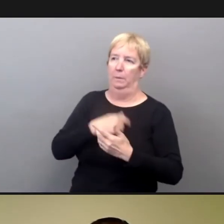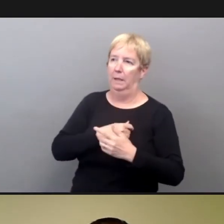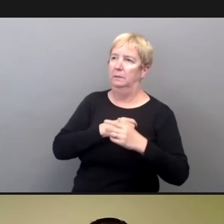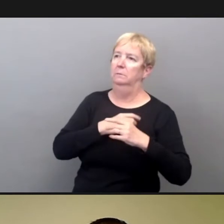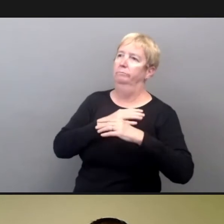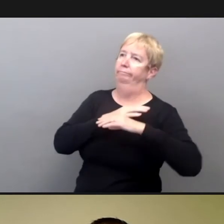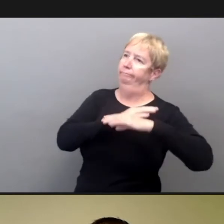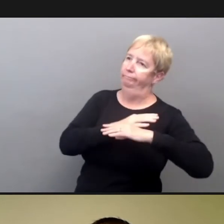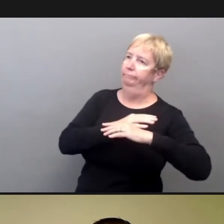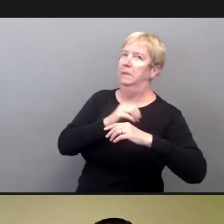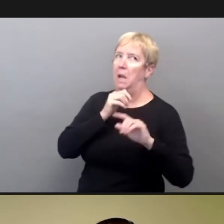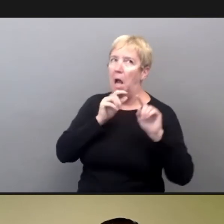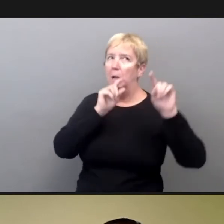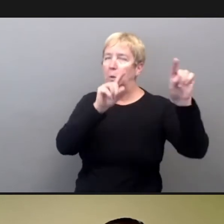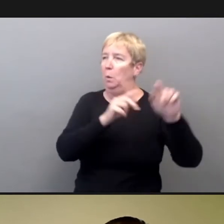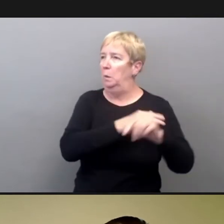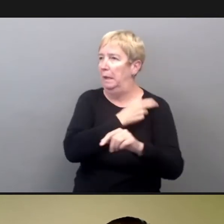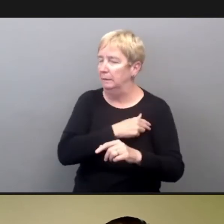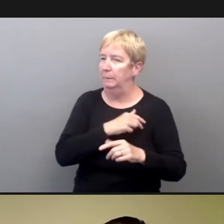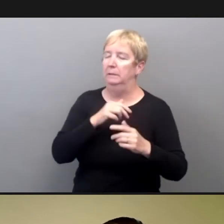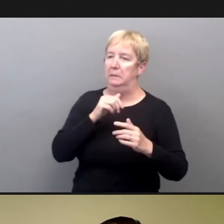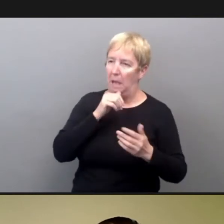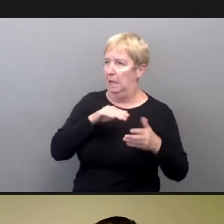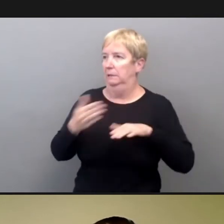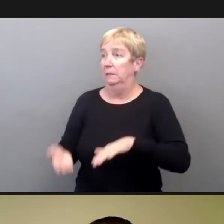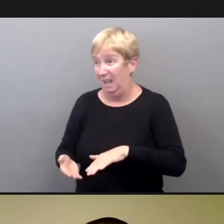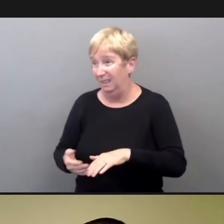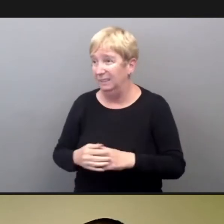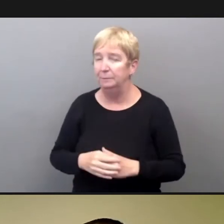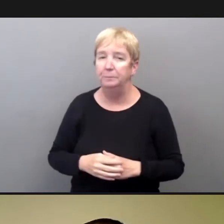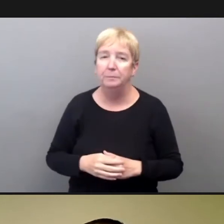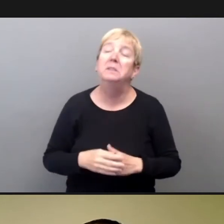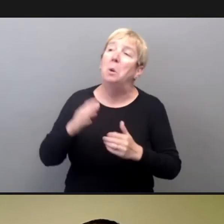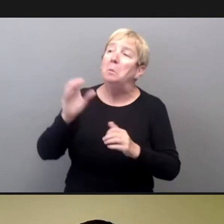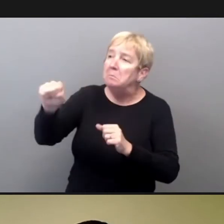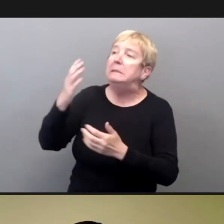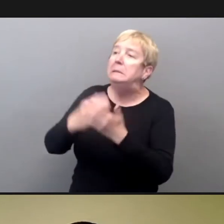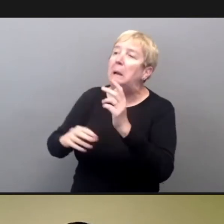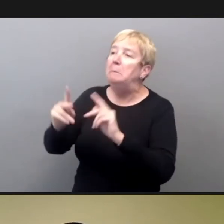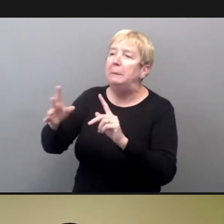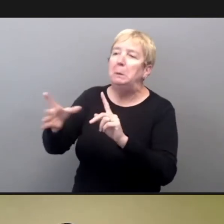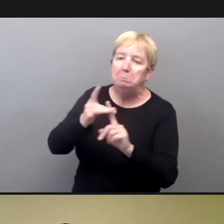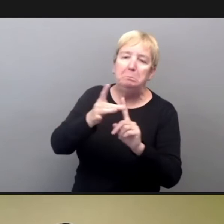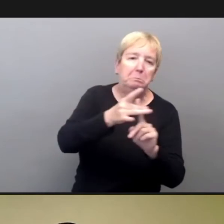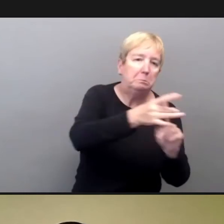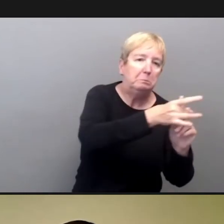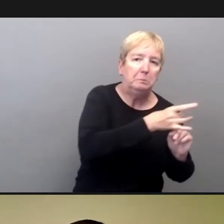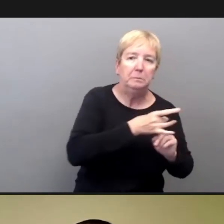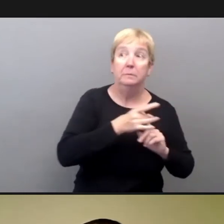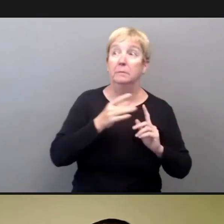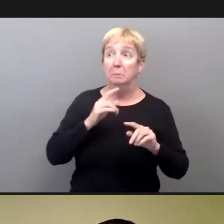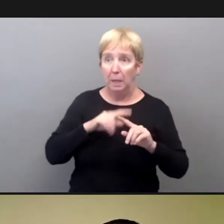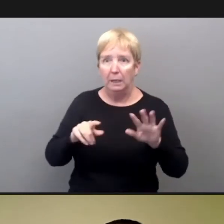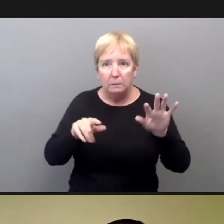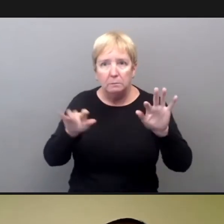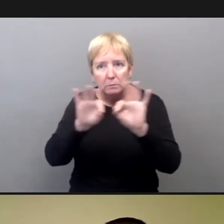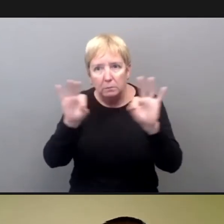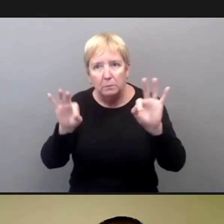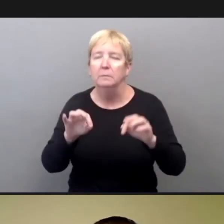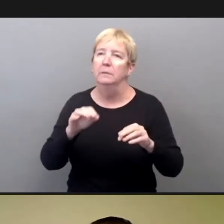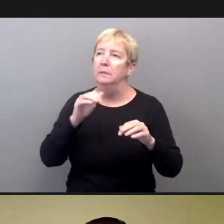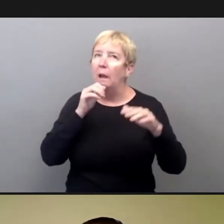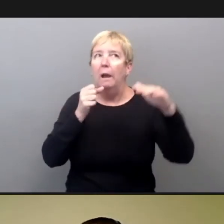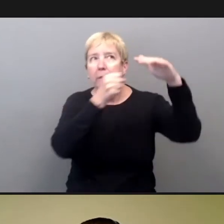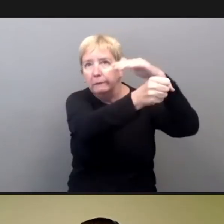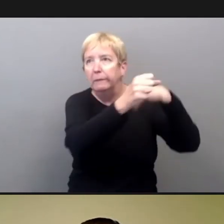preventing hospitalizations and deaths. So even though there's some breakthrough cases, it's also the other pieces of,